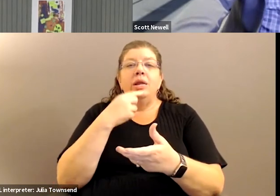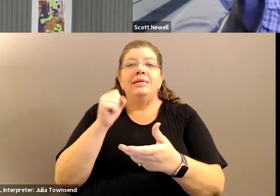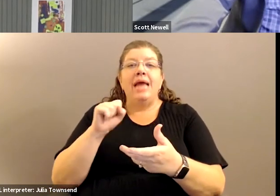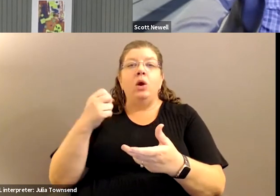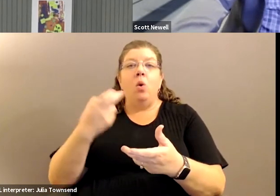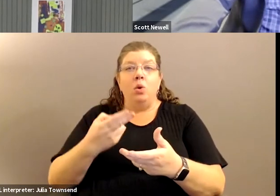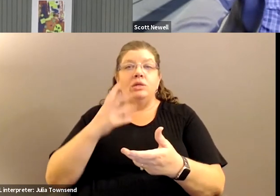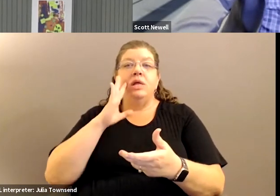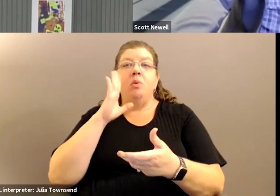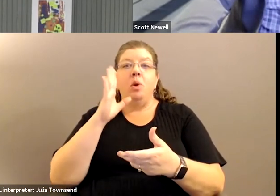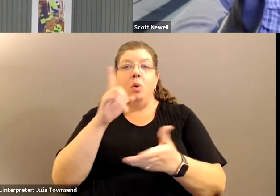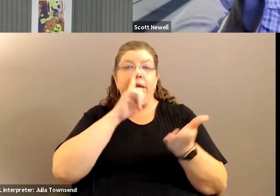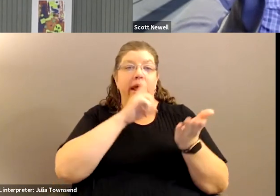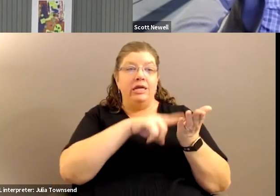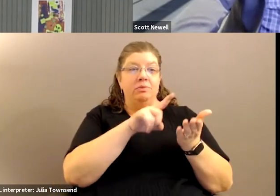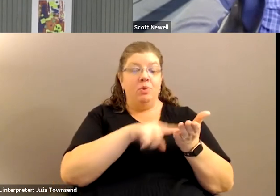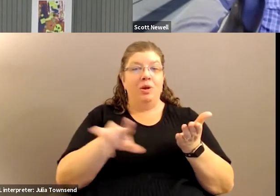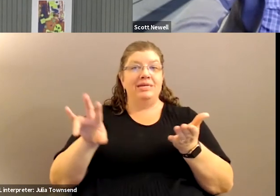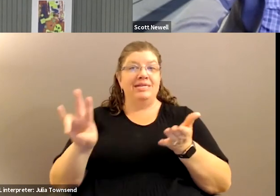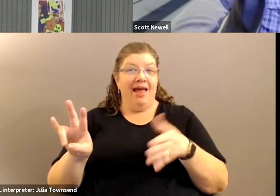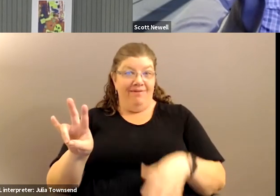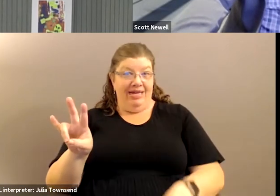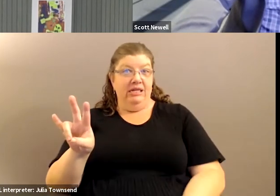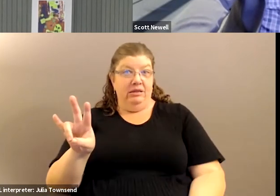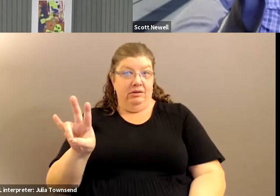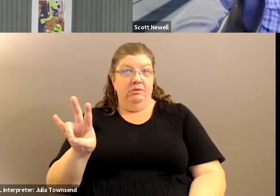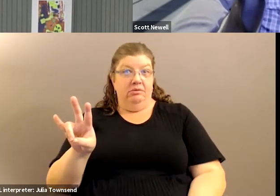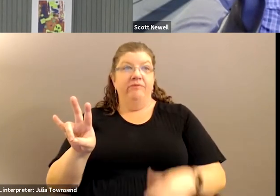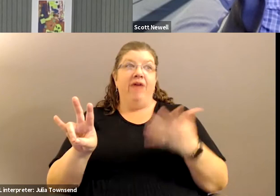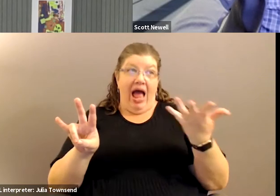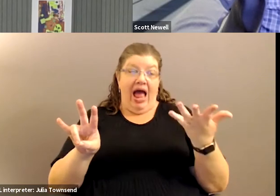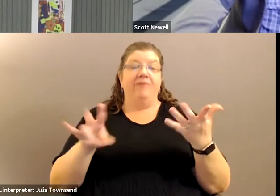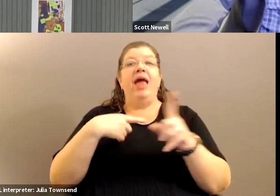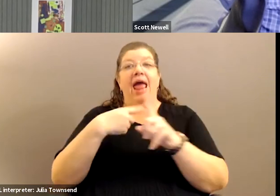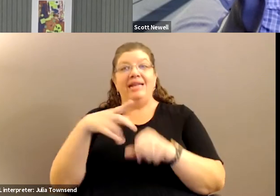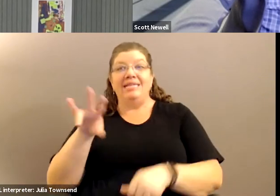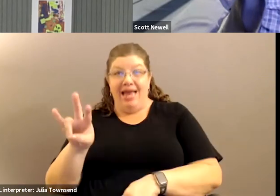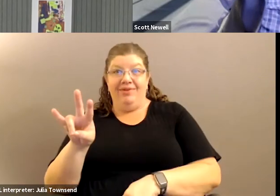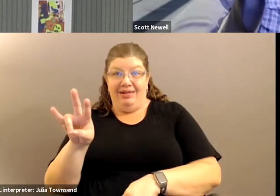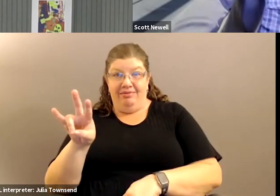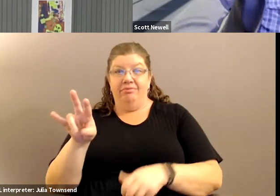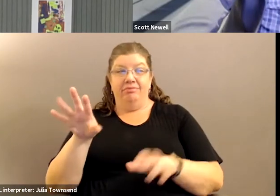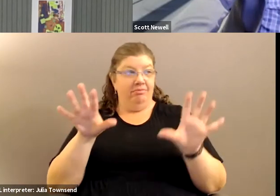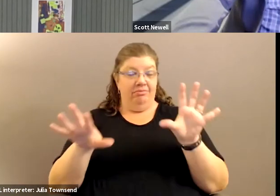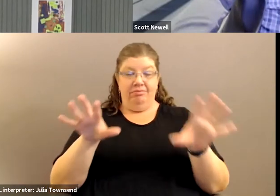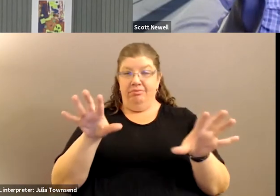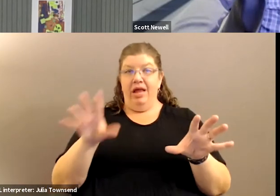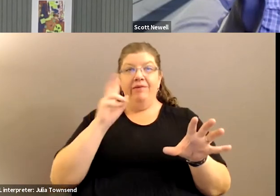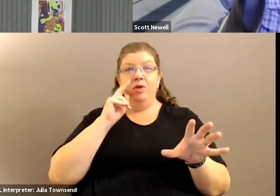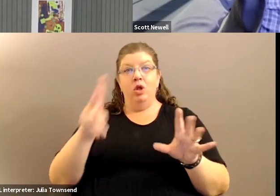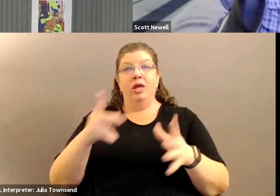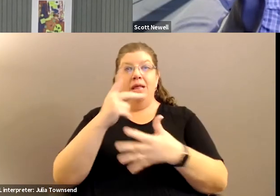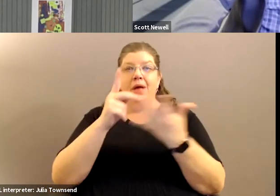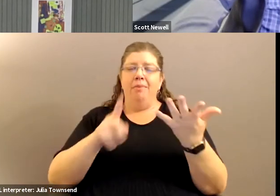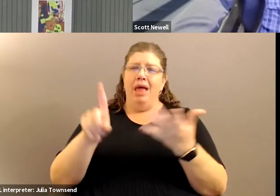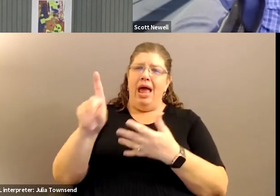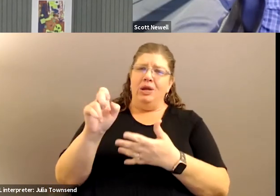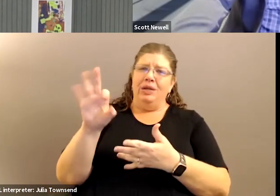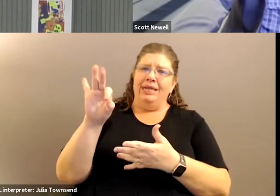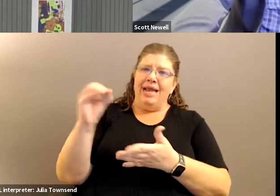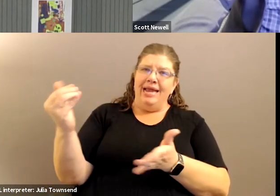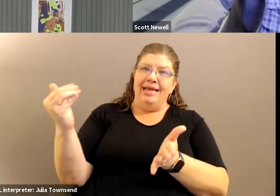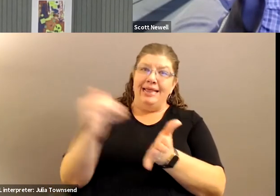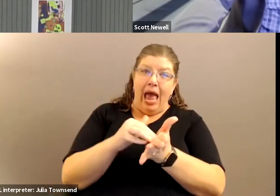that that we would be exploring seven as in addition to five and you know you just look at the population 190 000